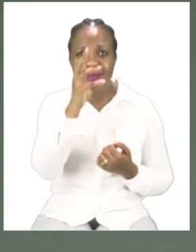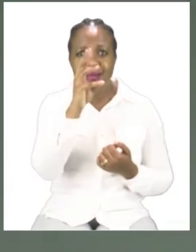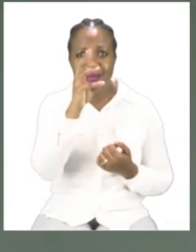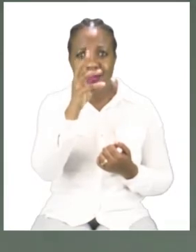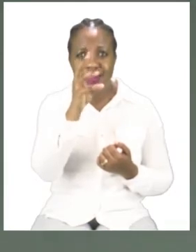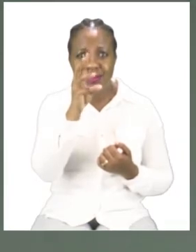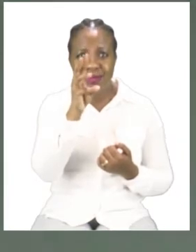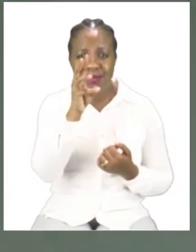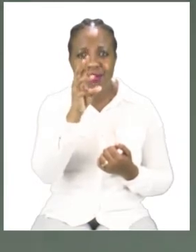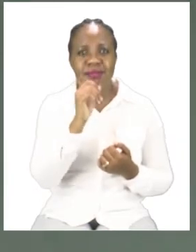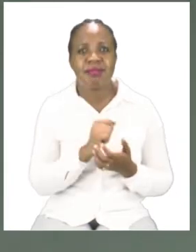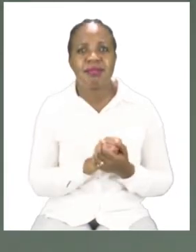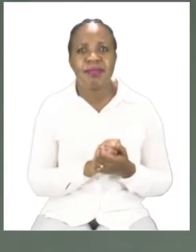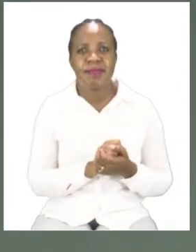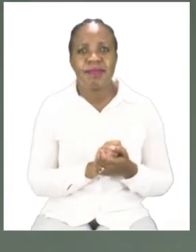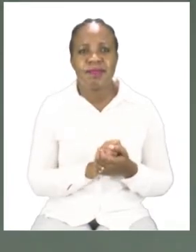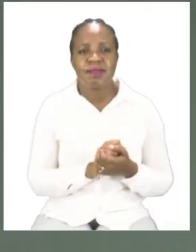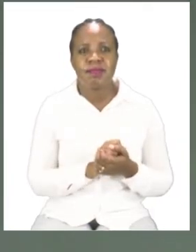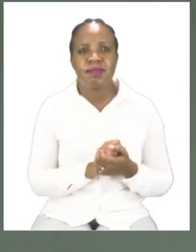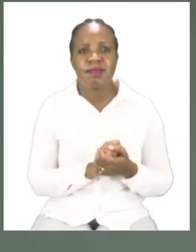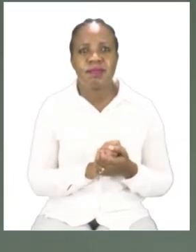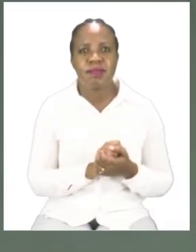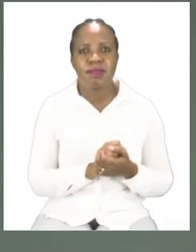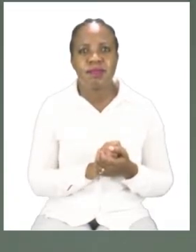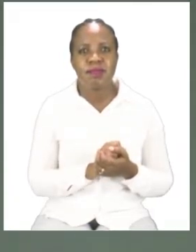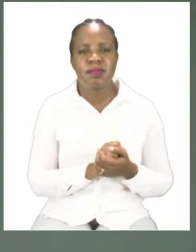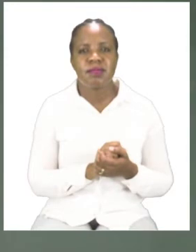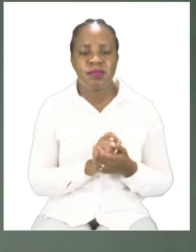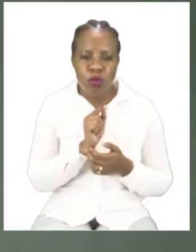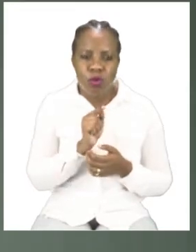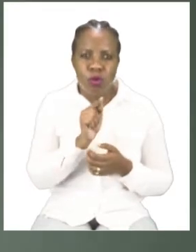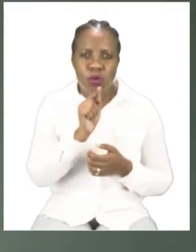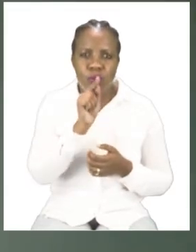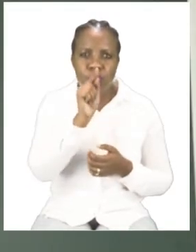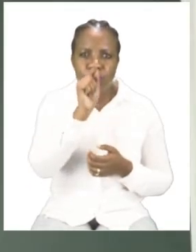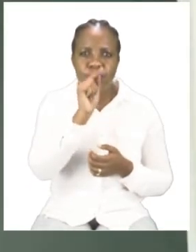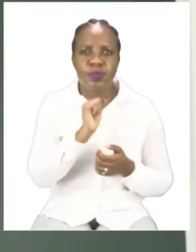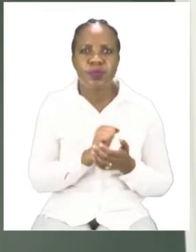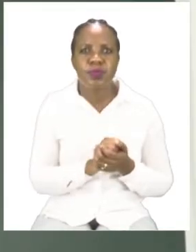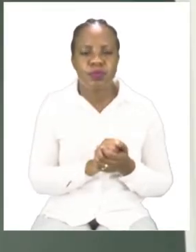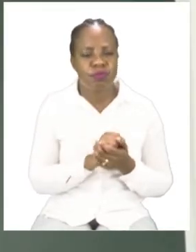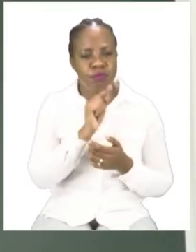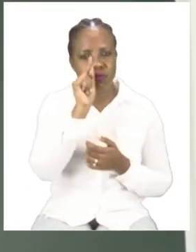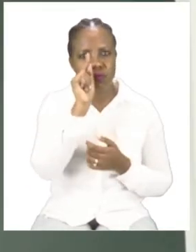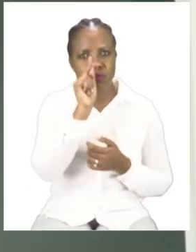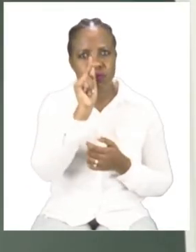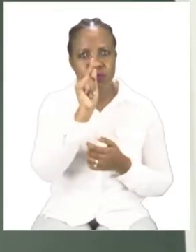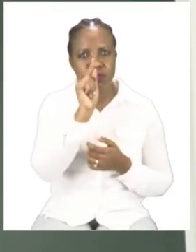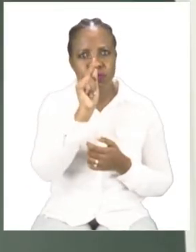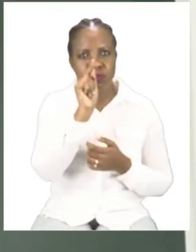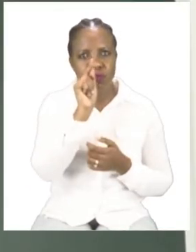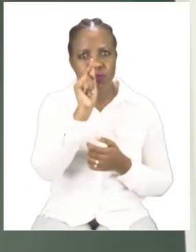5, 6. And when we get to box number 6, we are going to mark it.